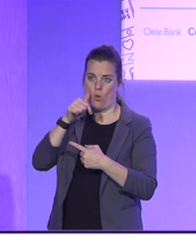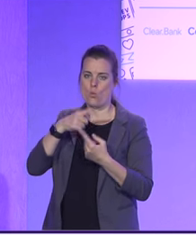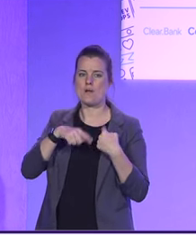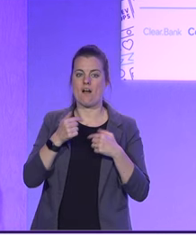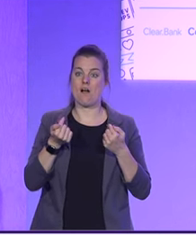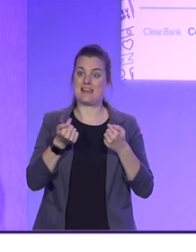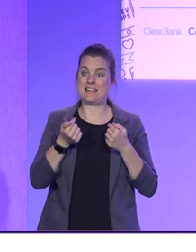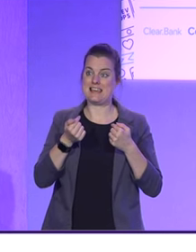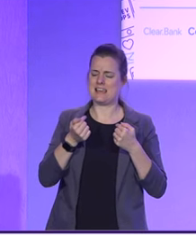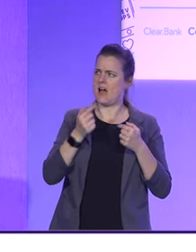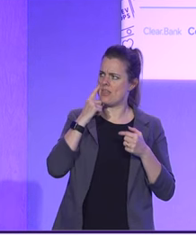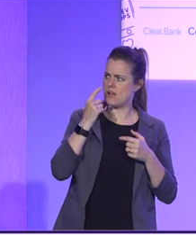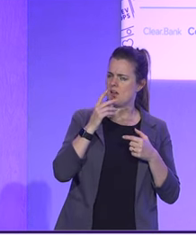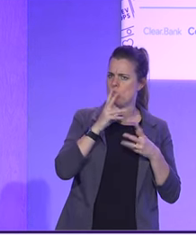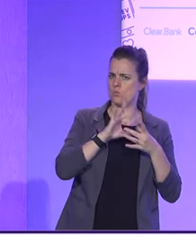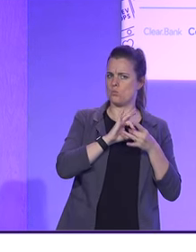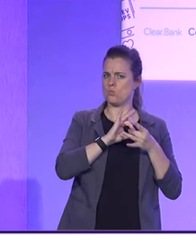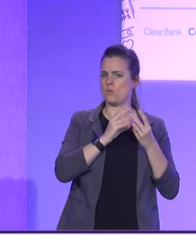in Amazon, I think, since